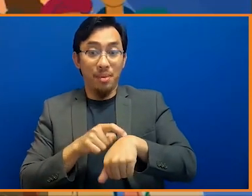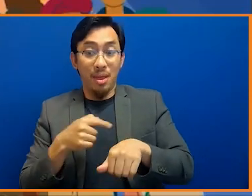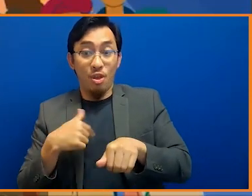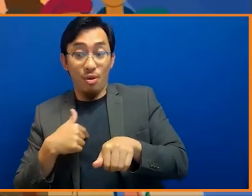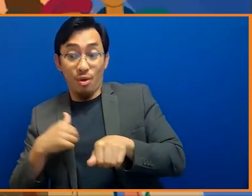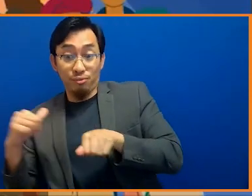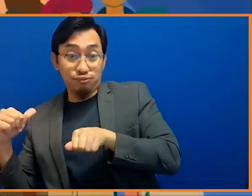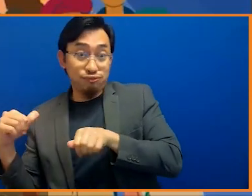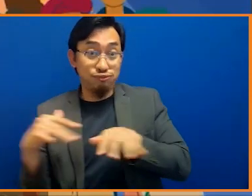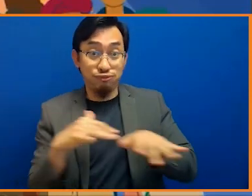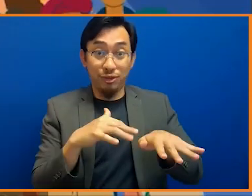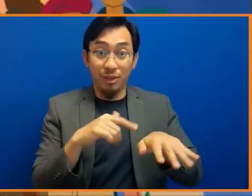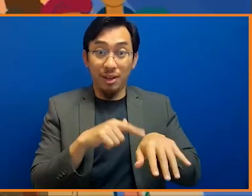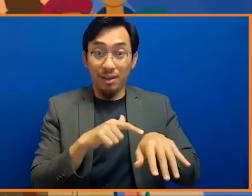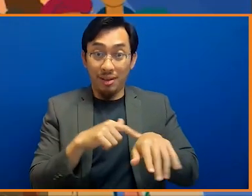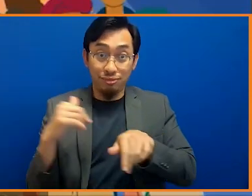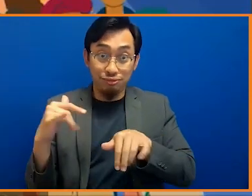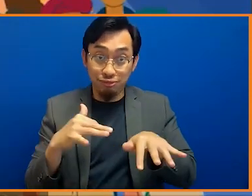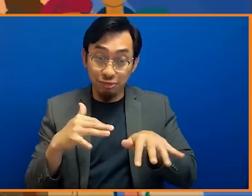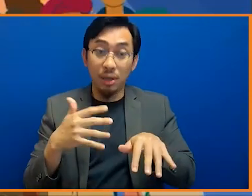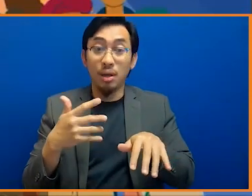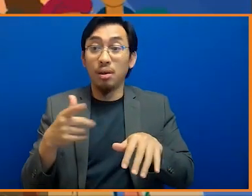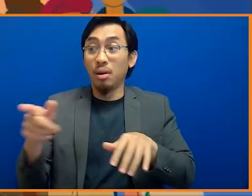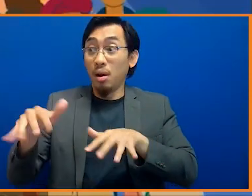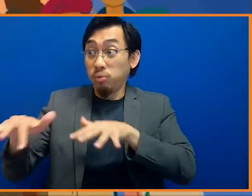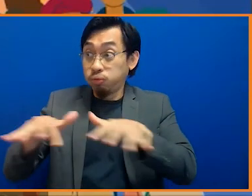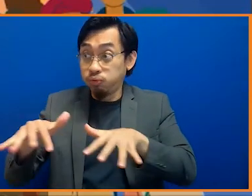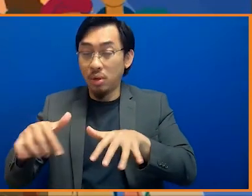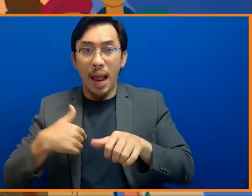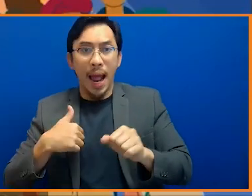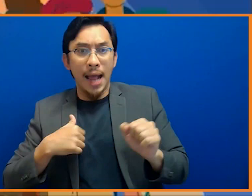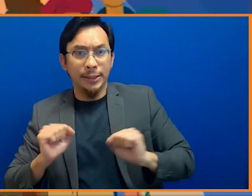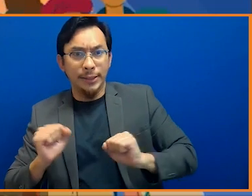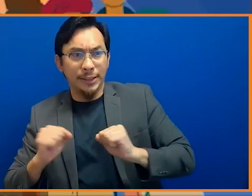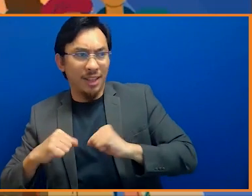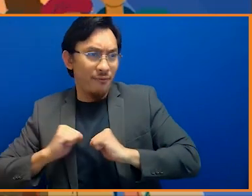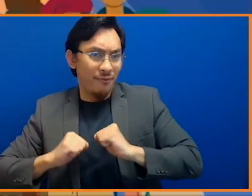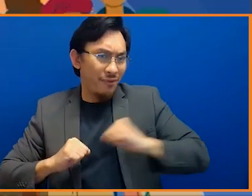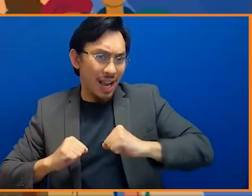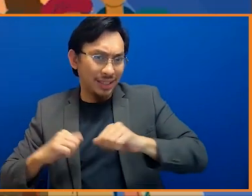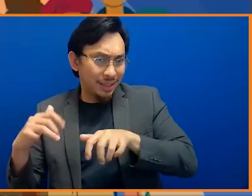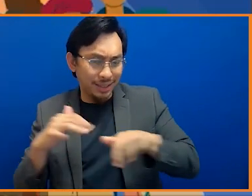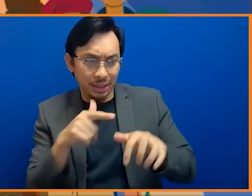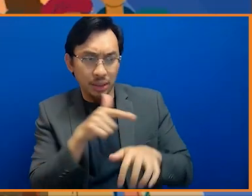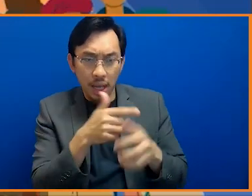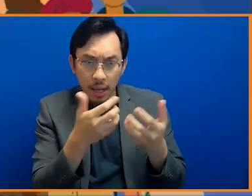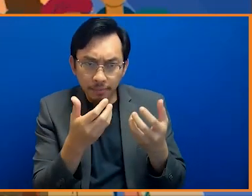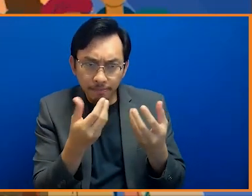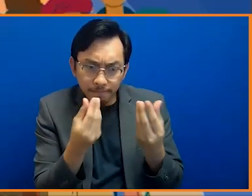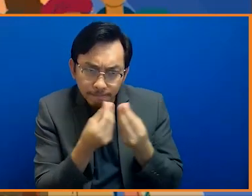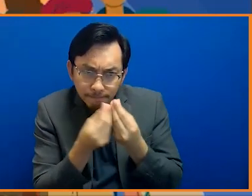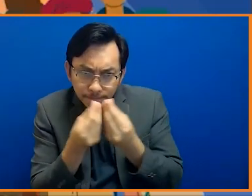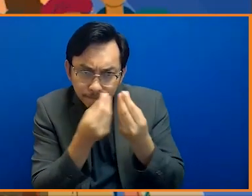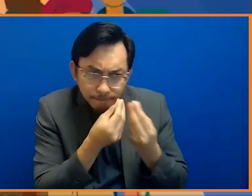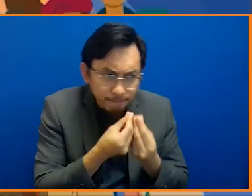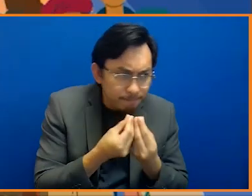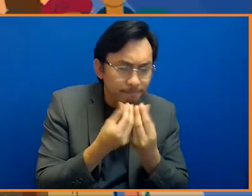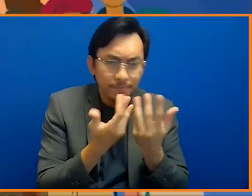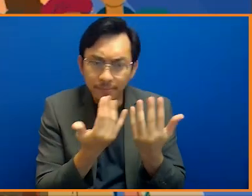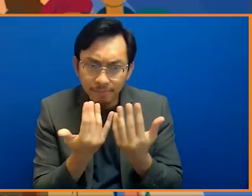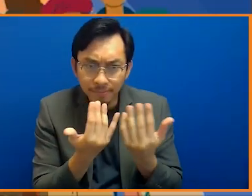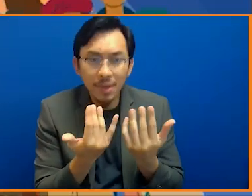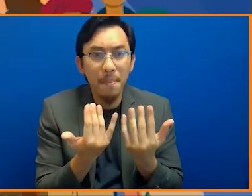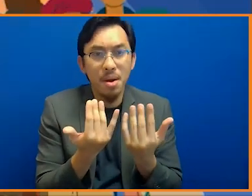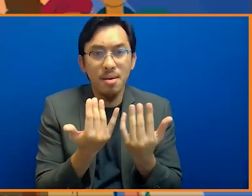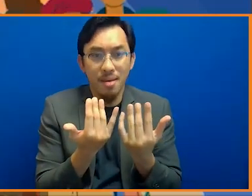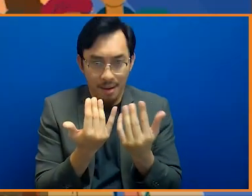that needed to travel from the source of the earthquake or source of the tsunami to reach the point where